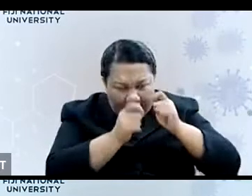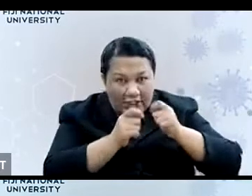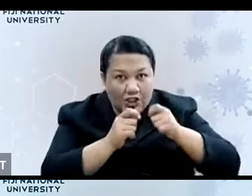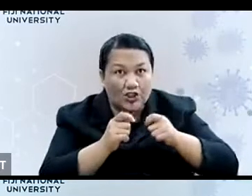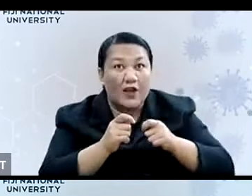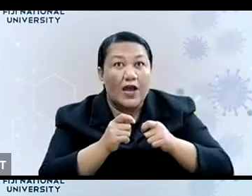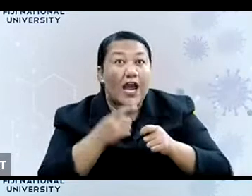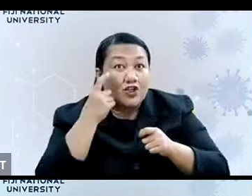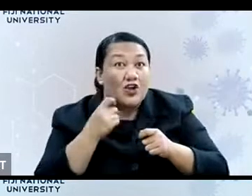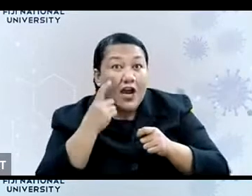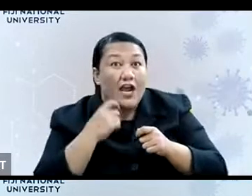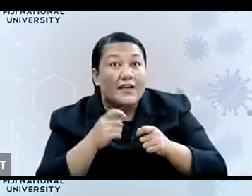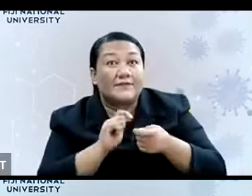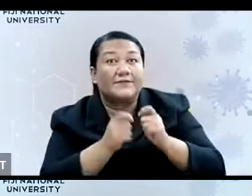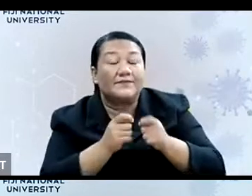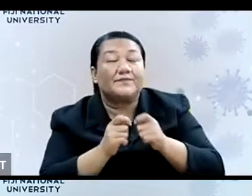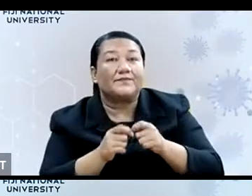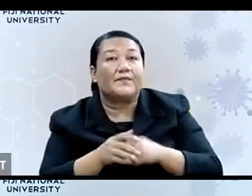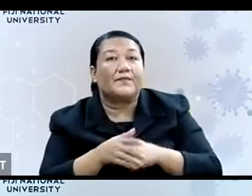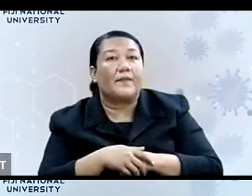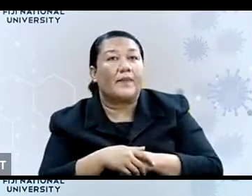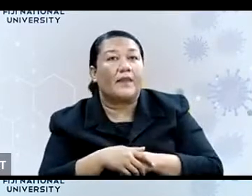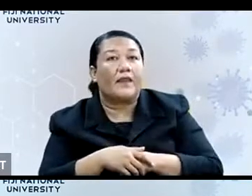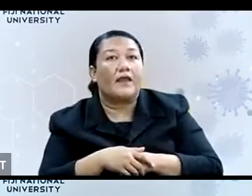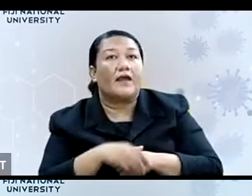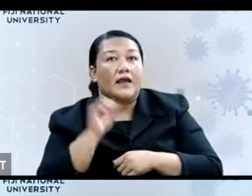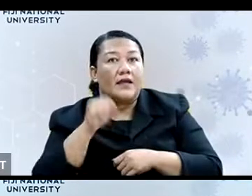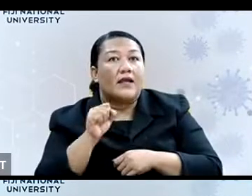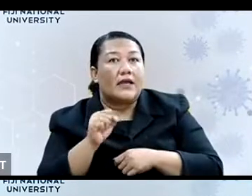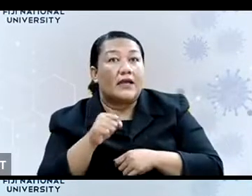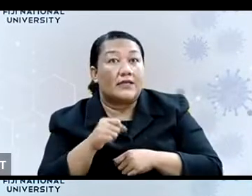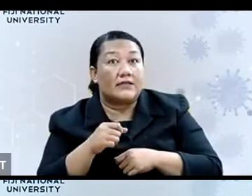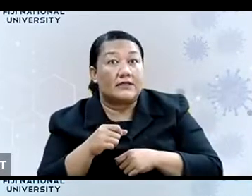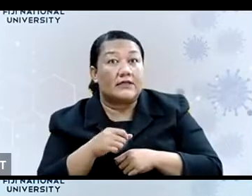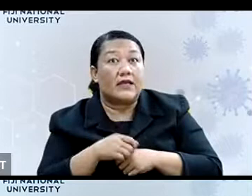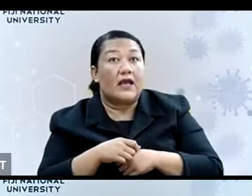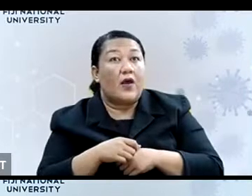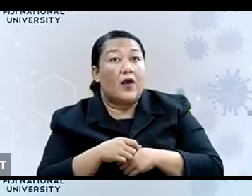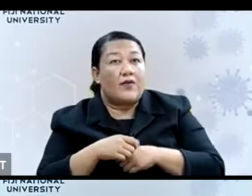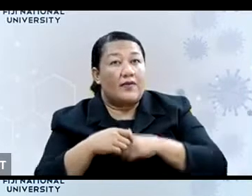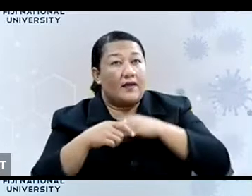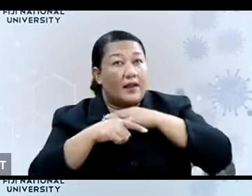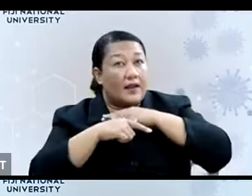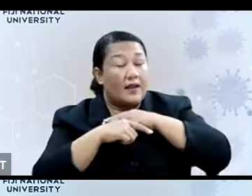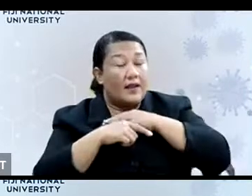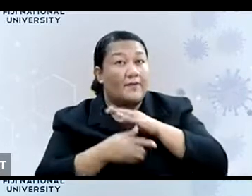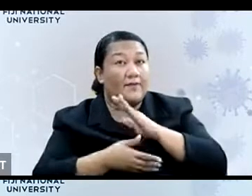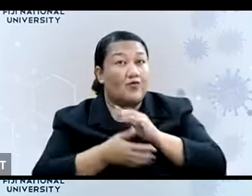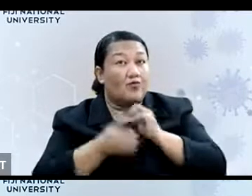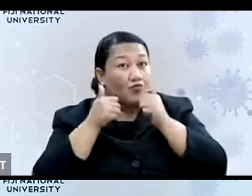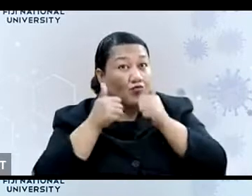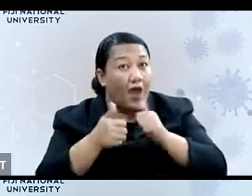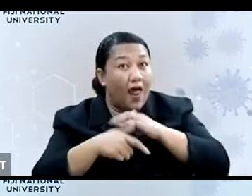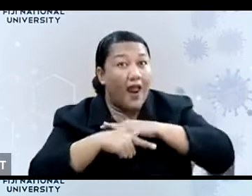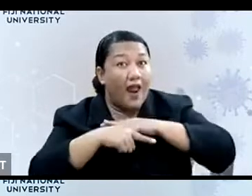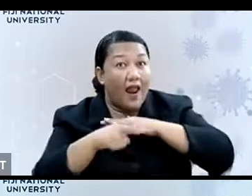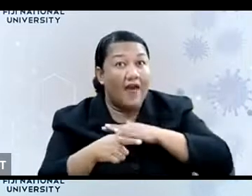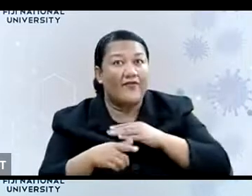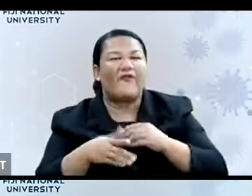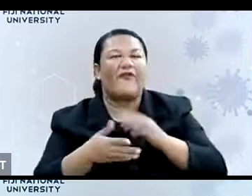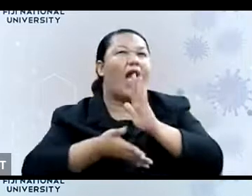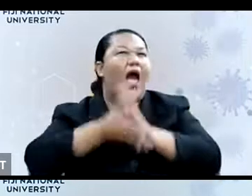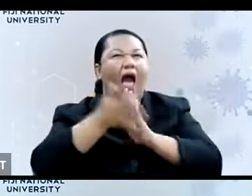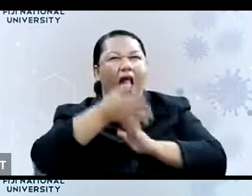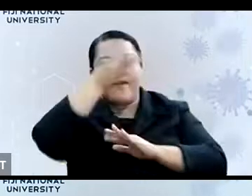asymptomatic or very mildly symptomatic influenza. I mean, the classic flu that we all think of being, you know, laid out in bed with a high fever and, you